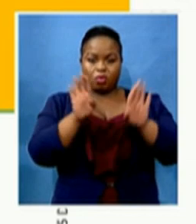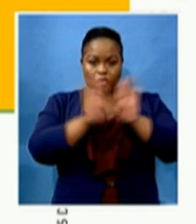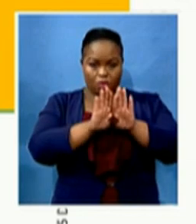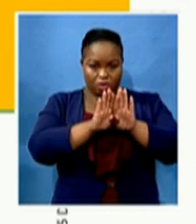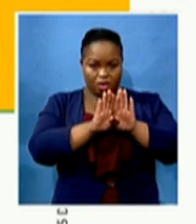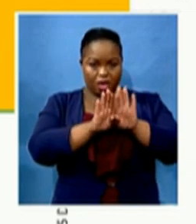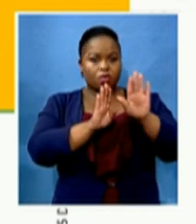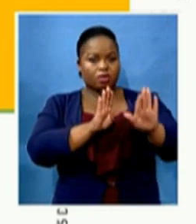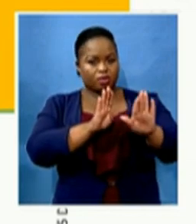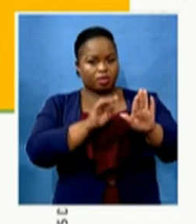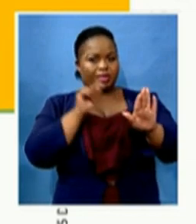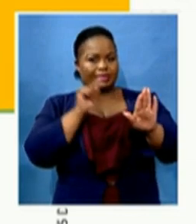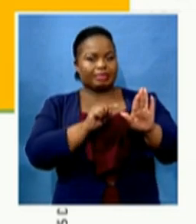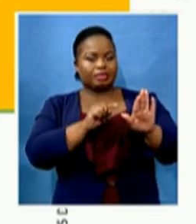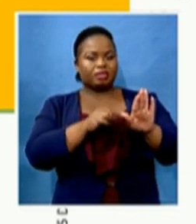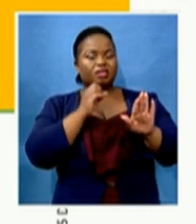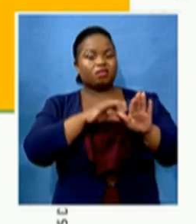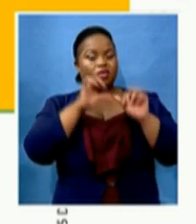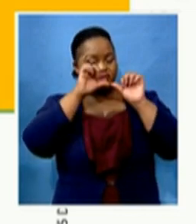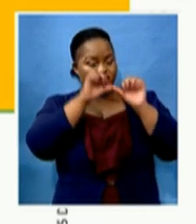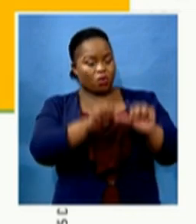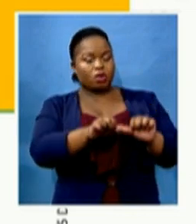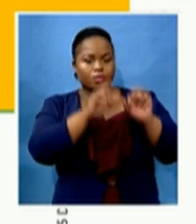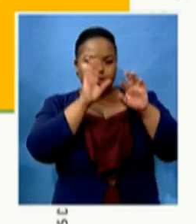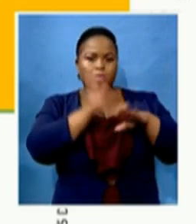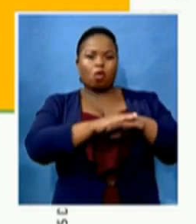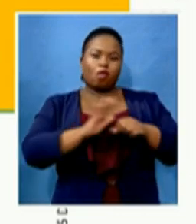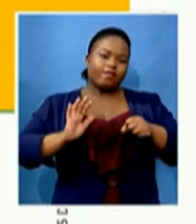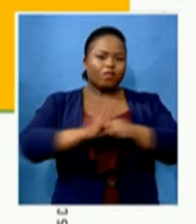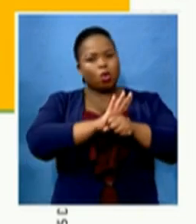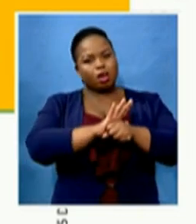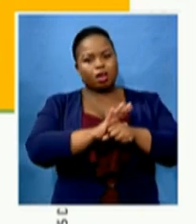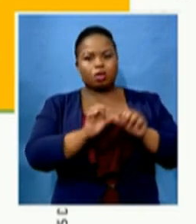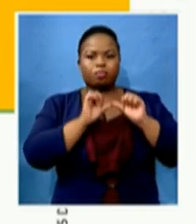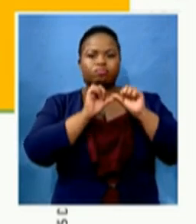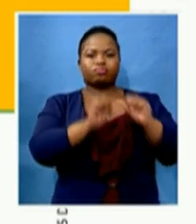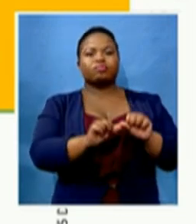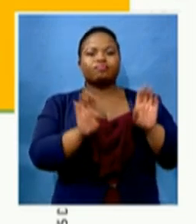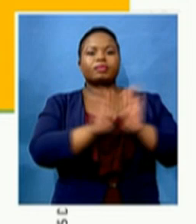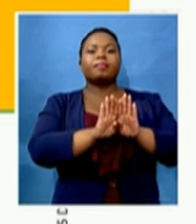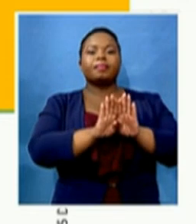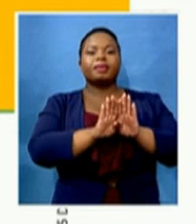as a full lockdown, the effect on on